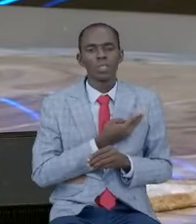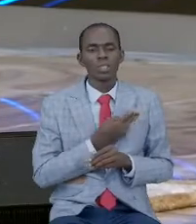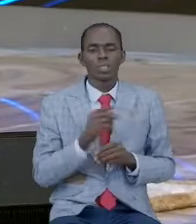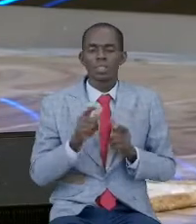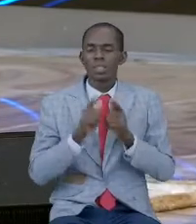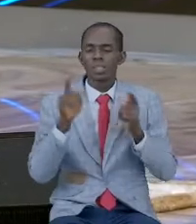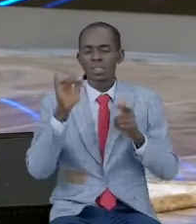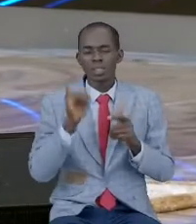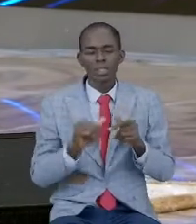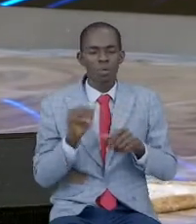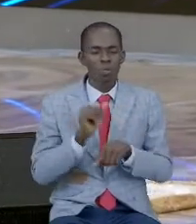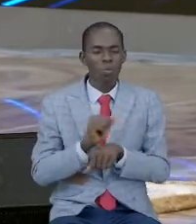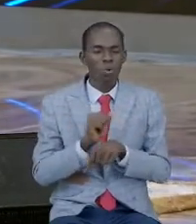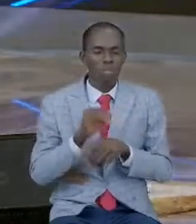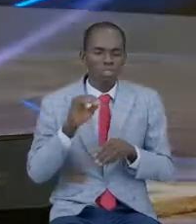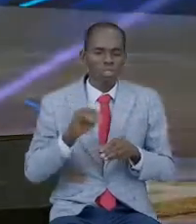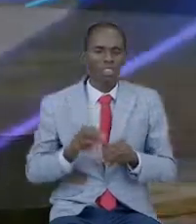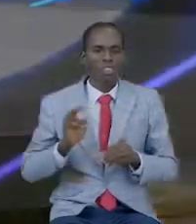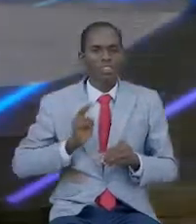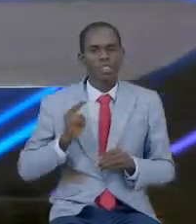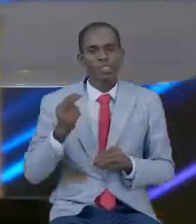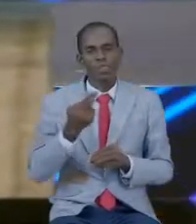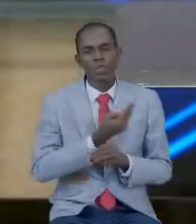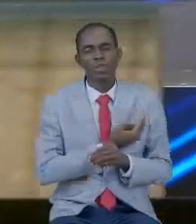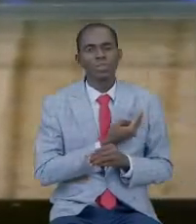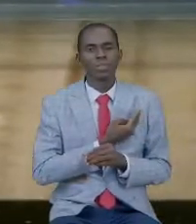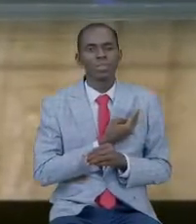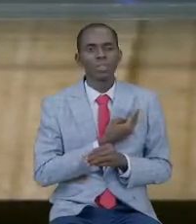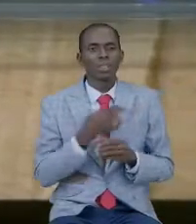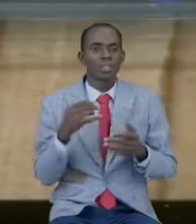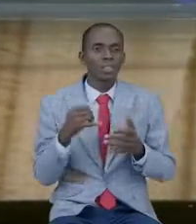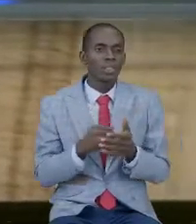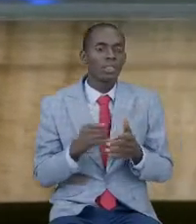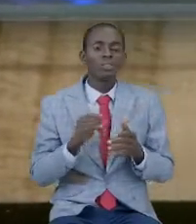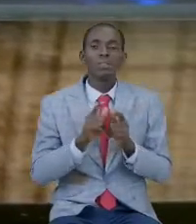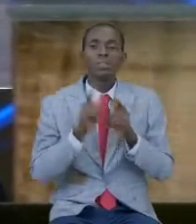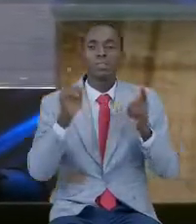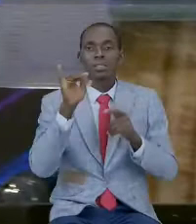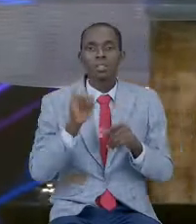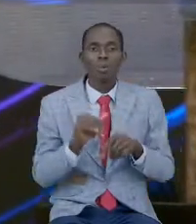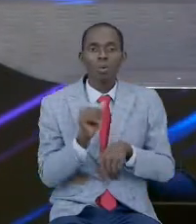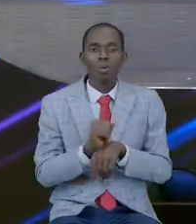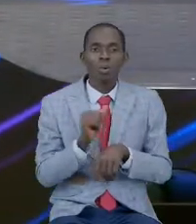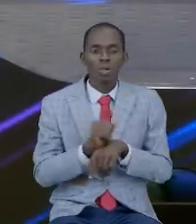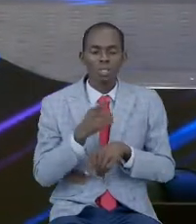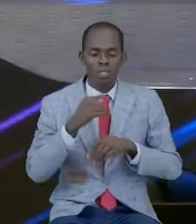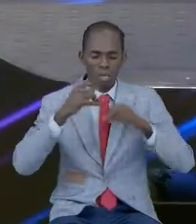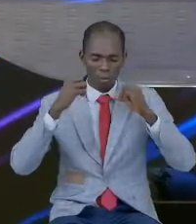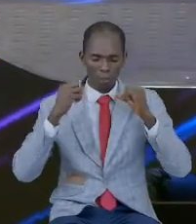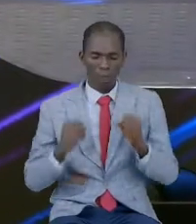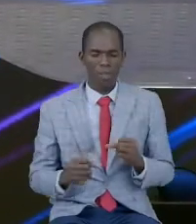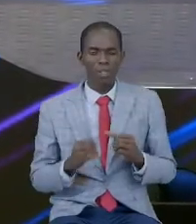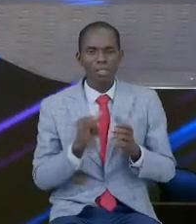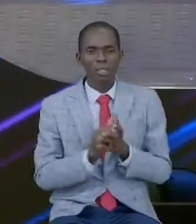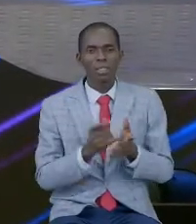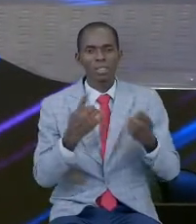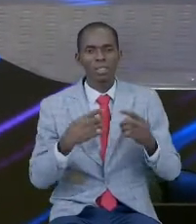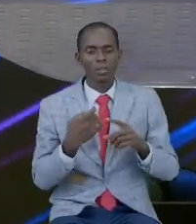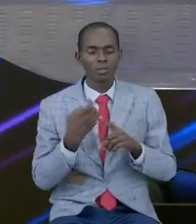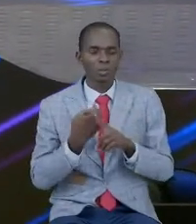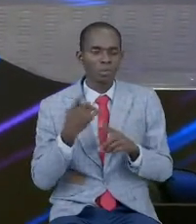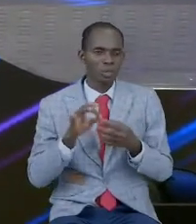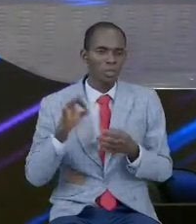effectually worketh sanctification in us. It effectually worketh empowerment of the Spirit in